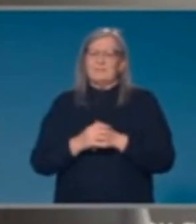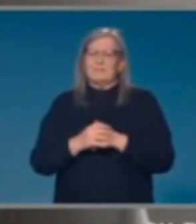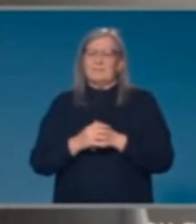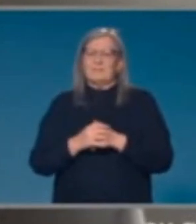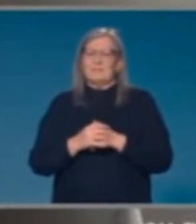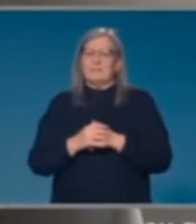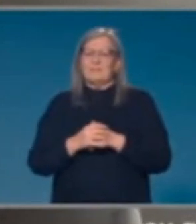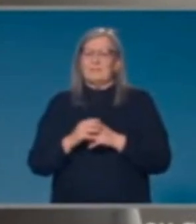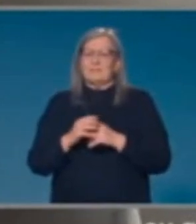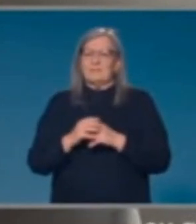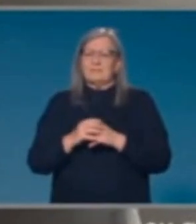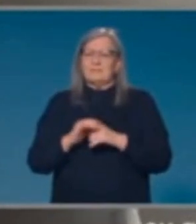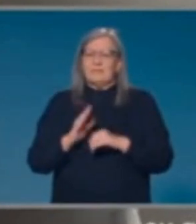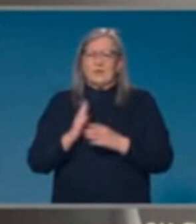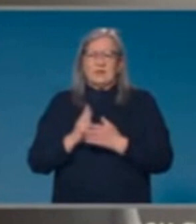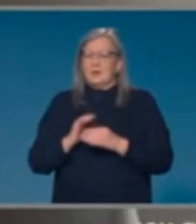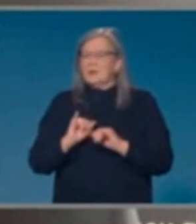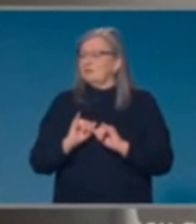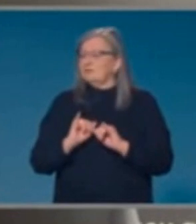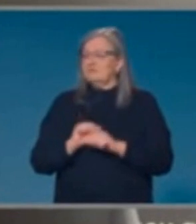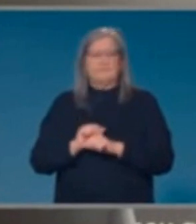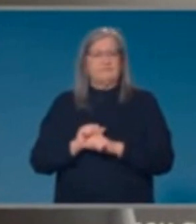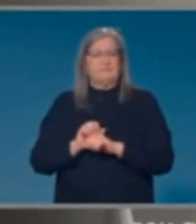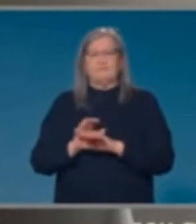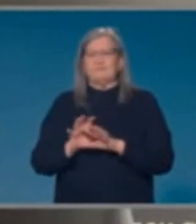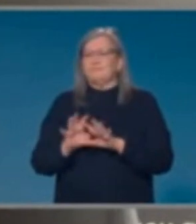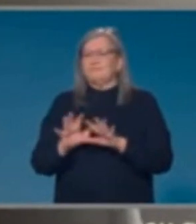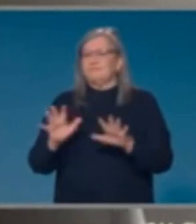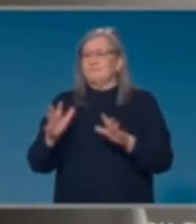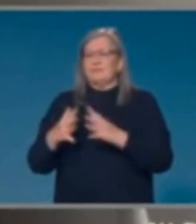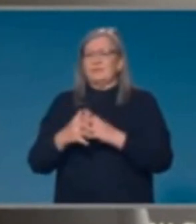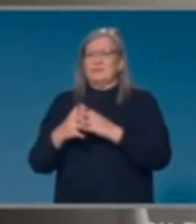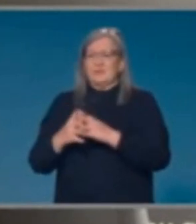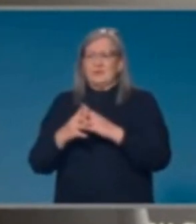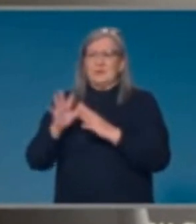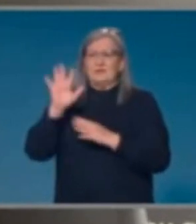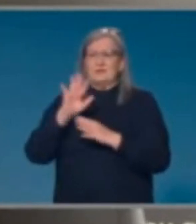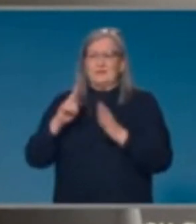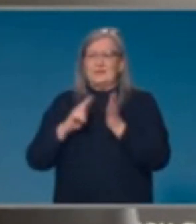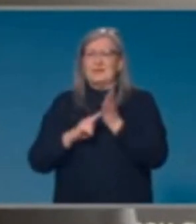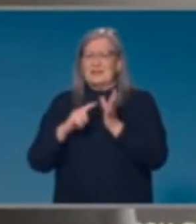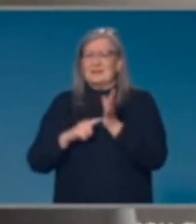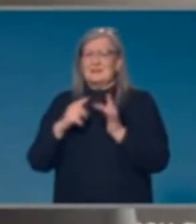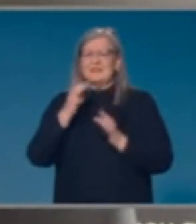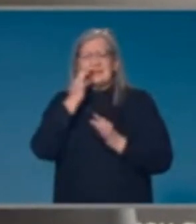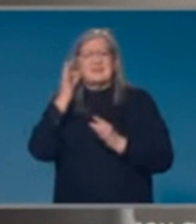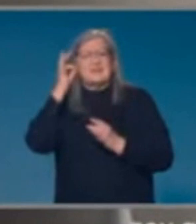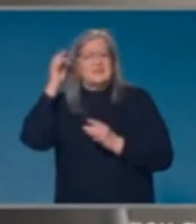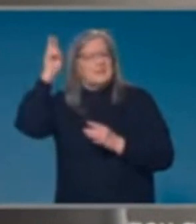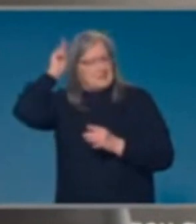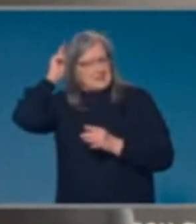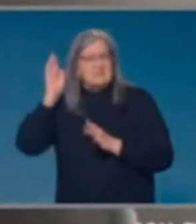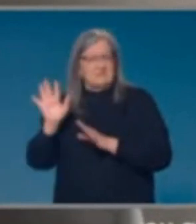Nations infections, has led to the impact. One of the challenges here is that